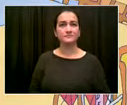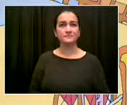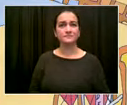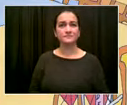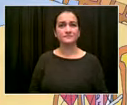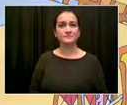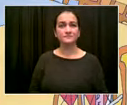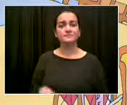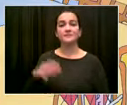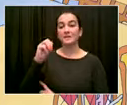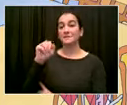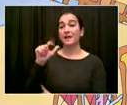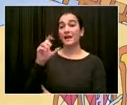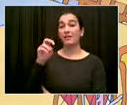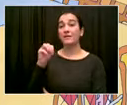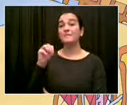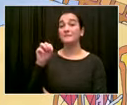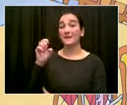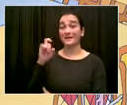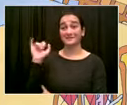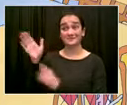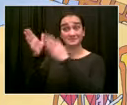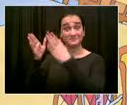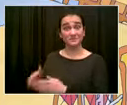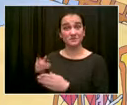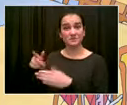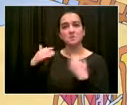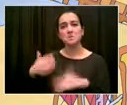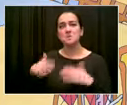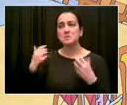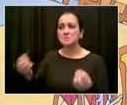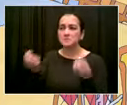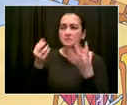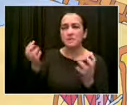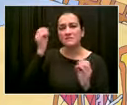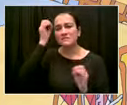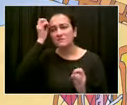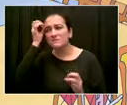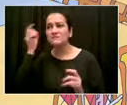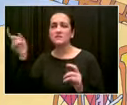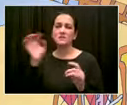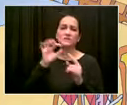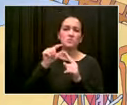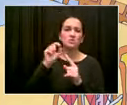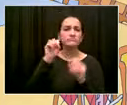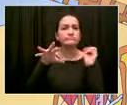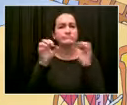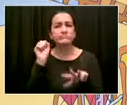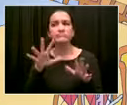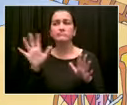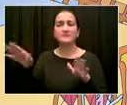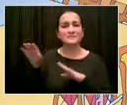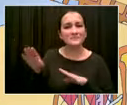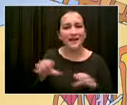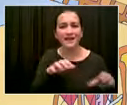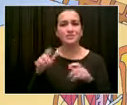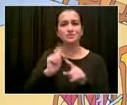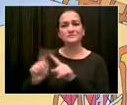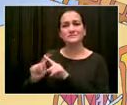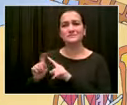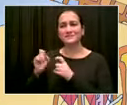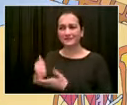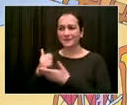I think there's a lot of people in this city and beyond who still want to know who killed him and want that person or those people brought to justice,